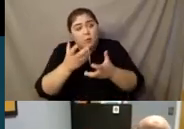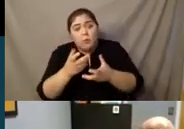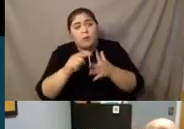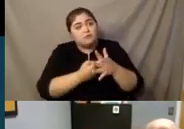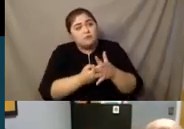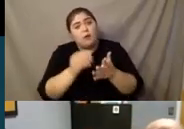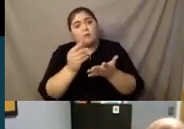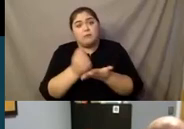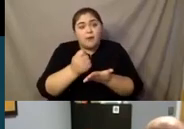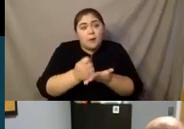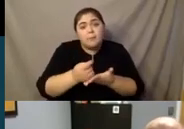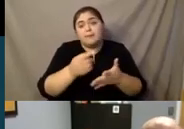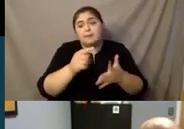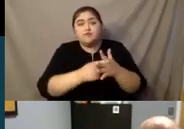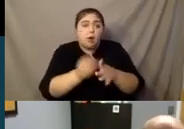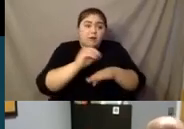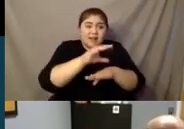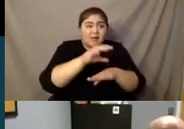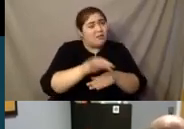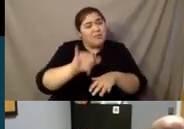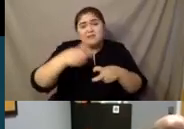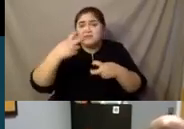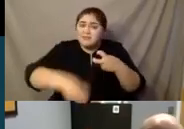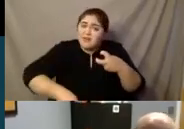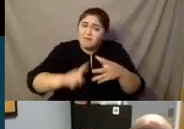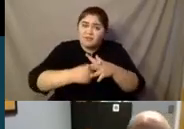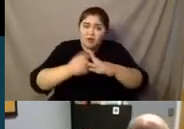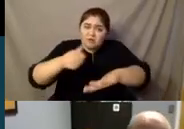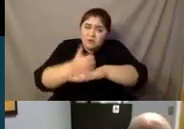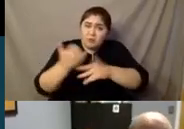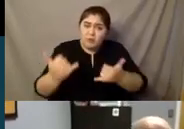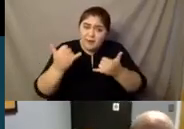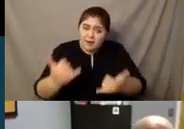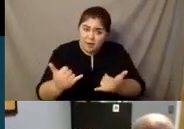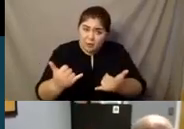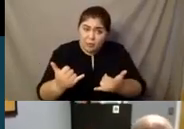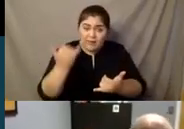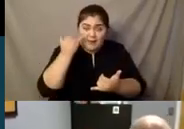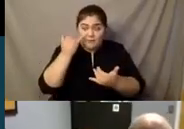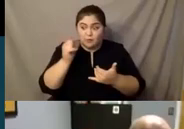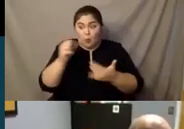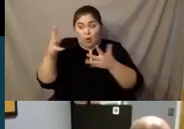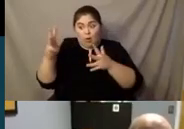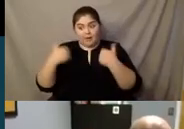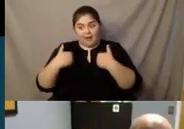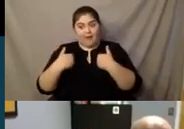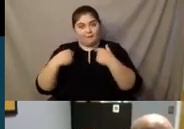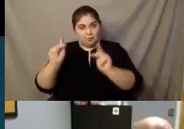counseling. And that's not an easy thing to initiate right now if you don't already have somebody that you have a relationship